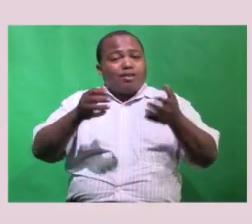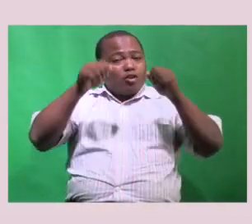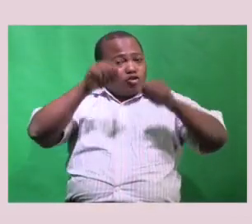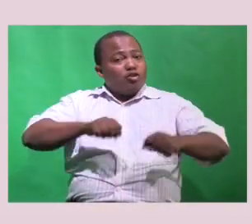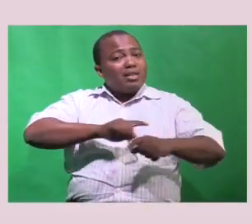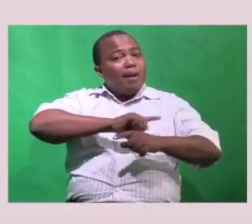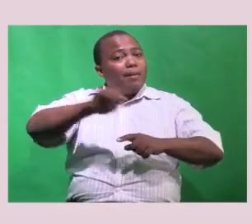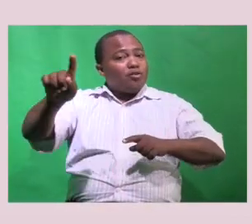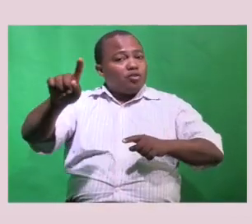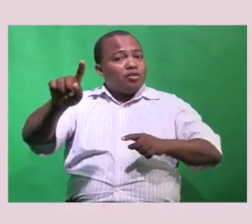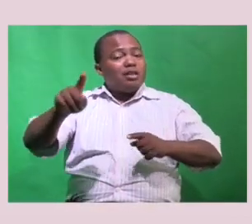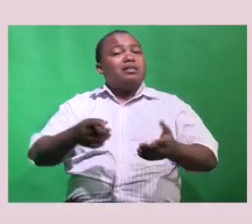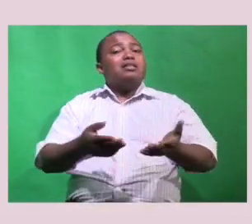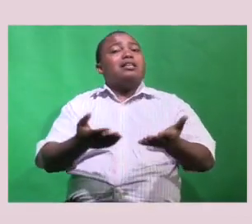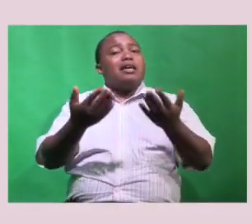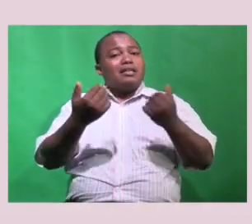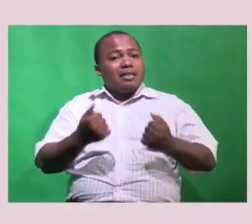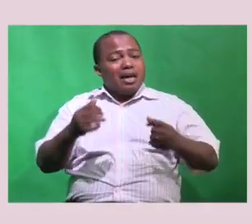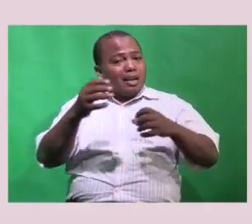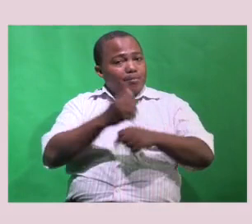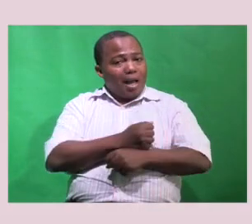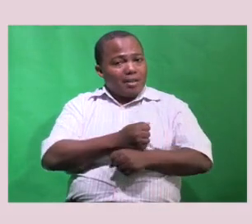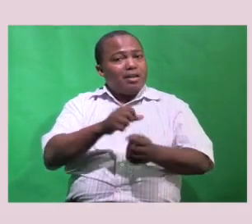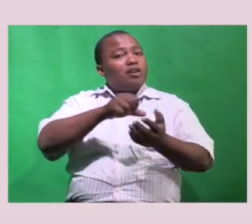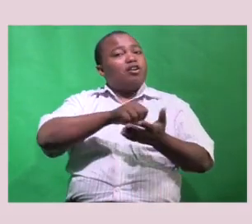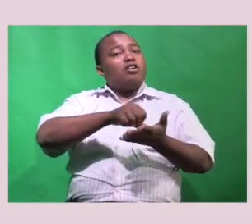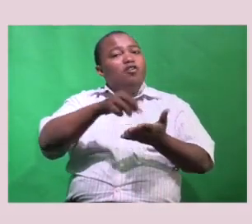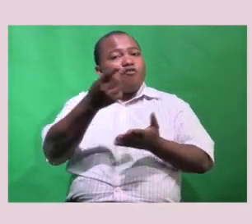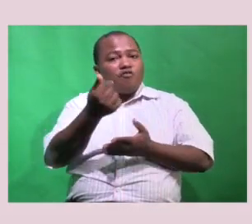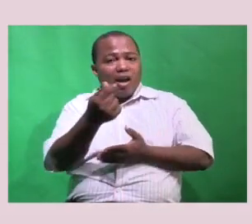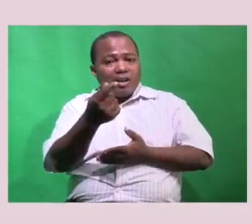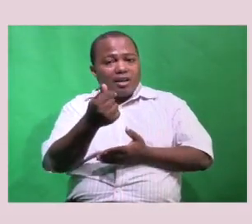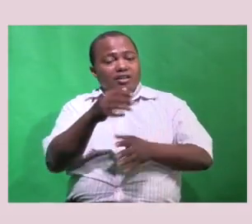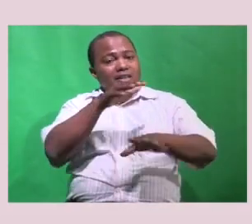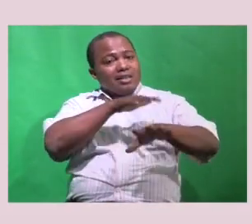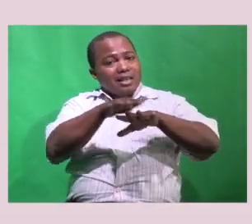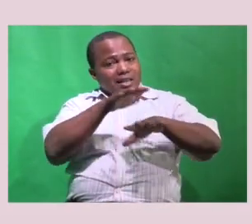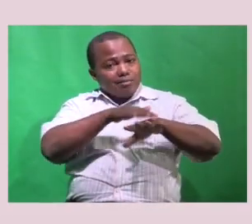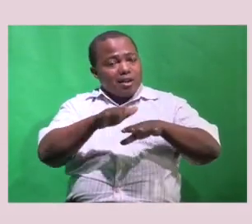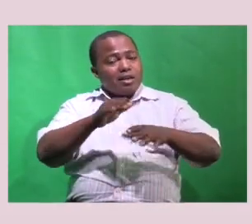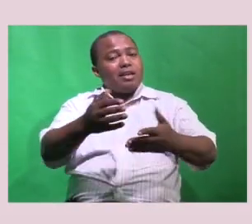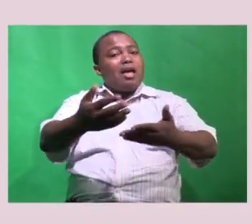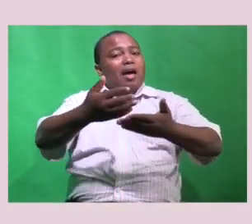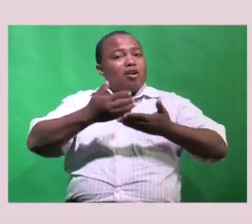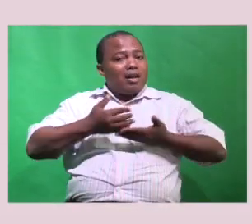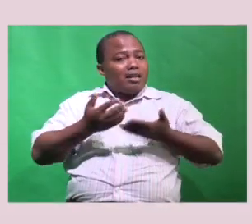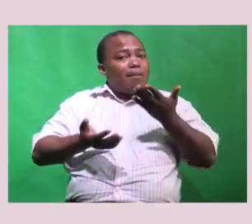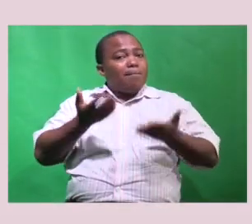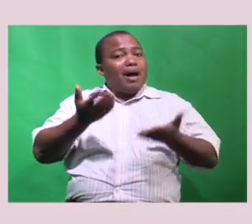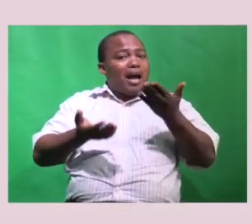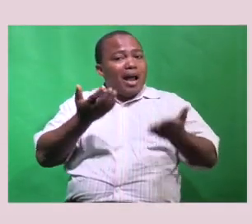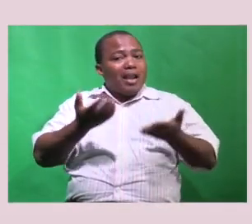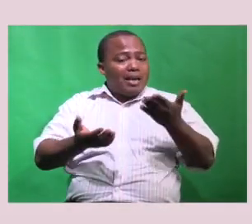to the necessary part of the financial statement and the balance carried down to